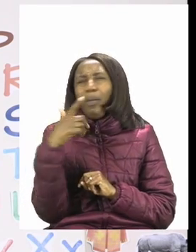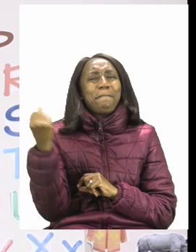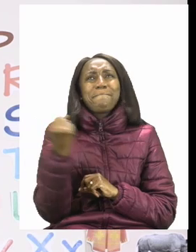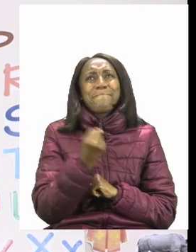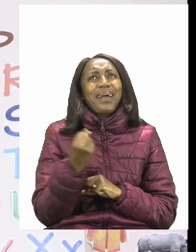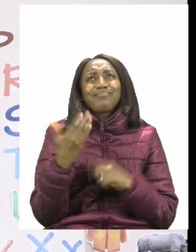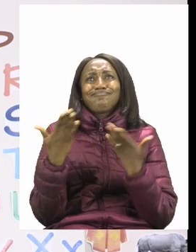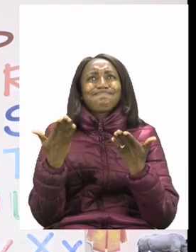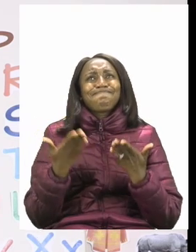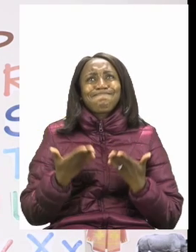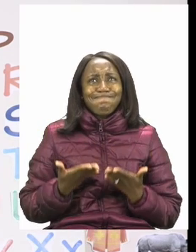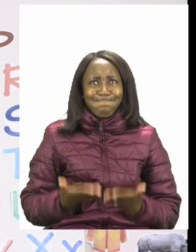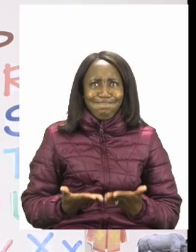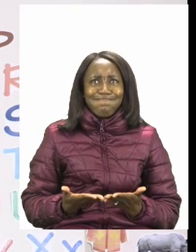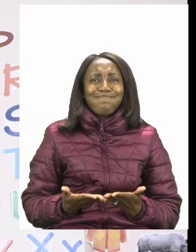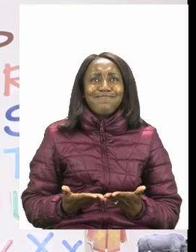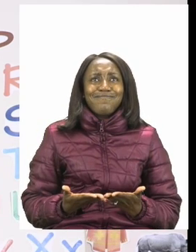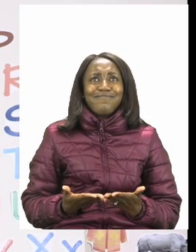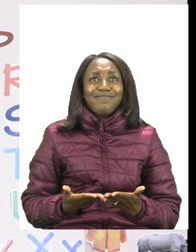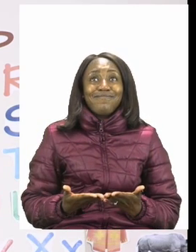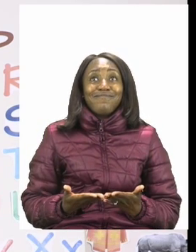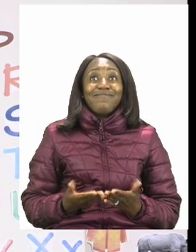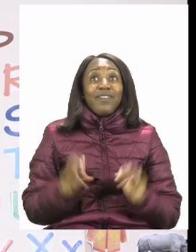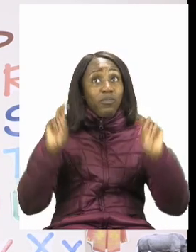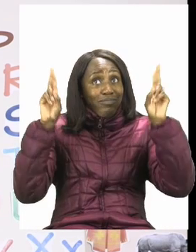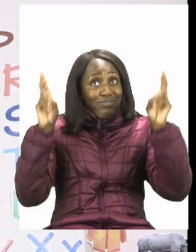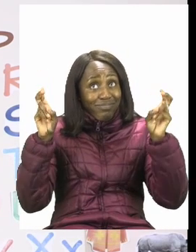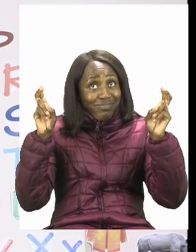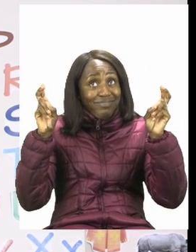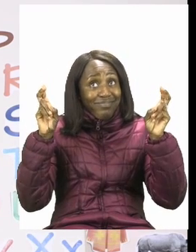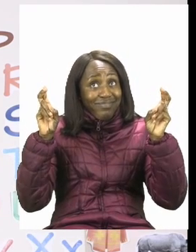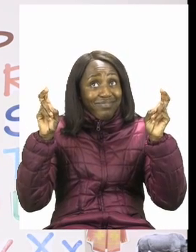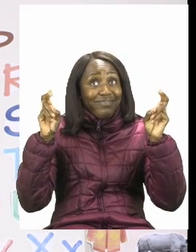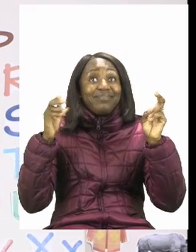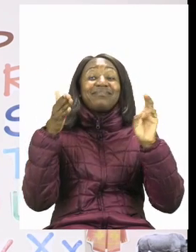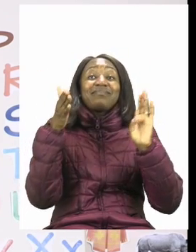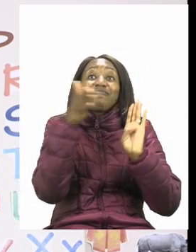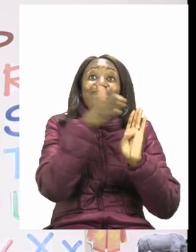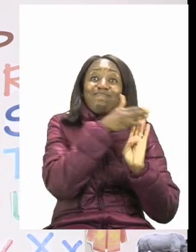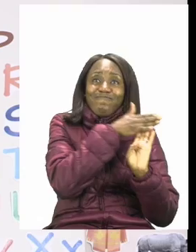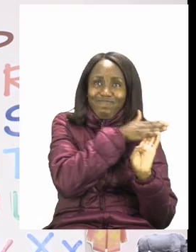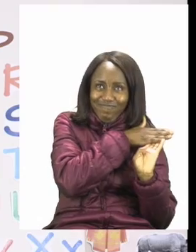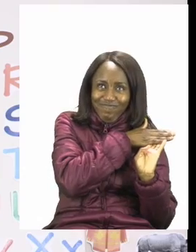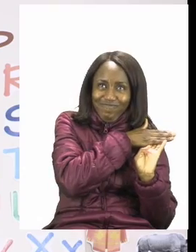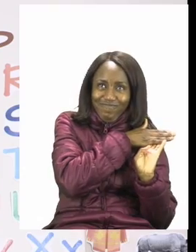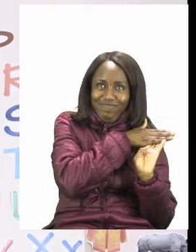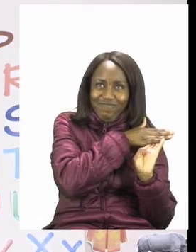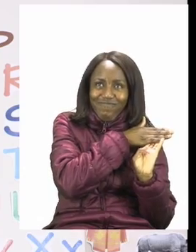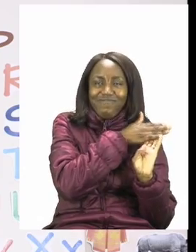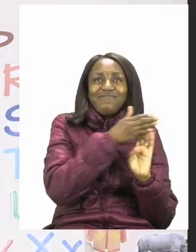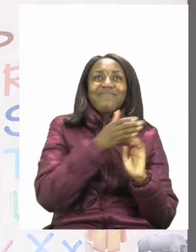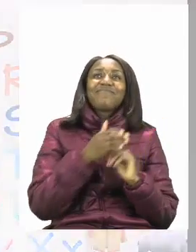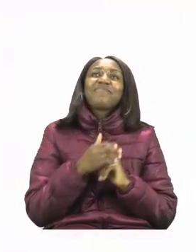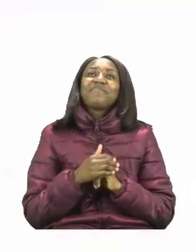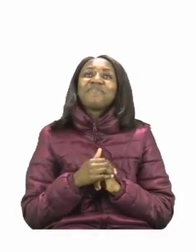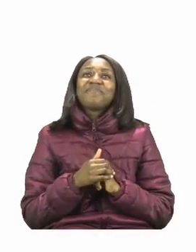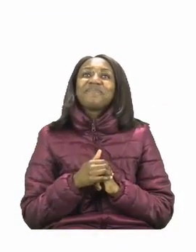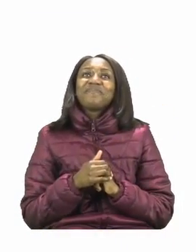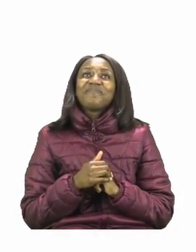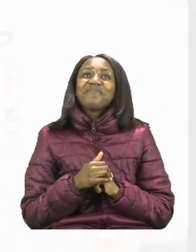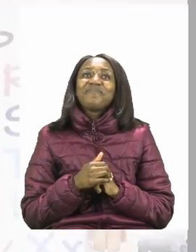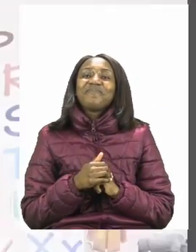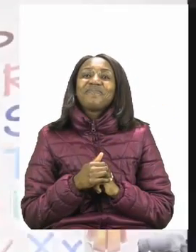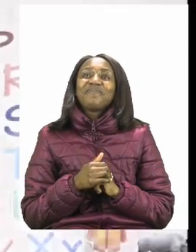for joining me today. Our theme this week is being